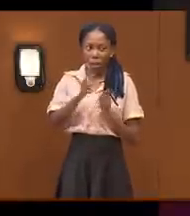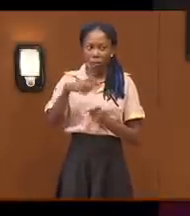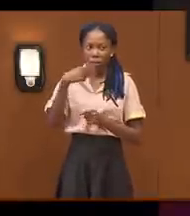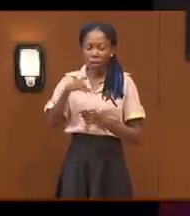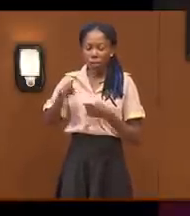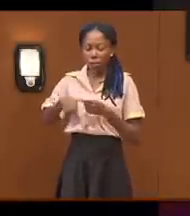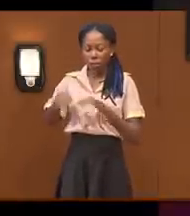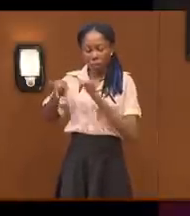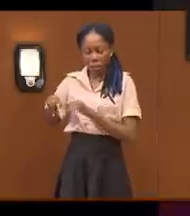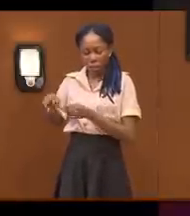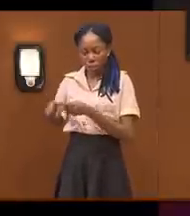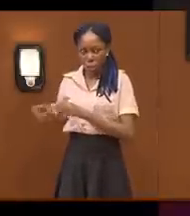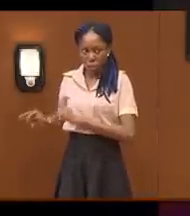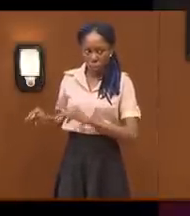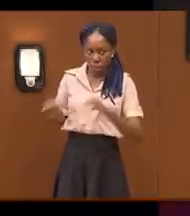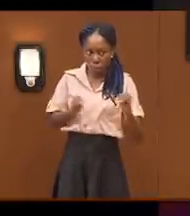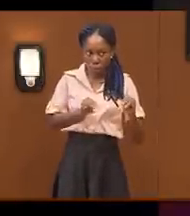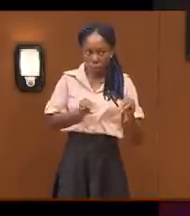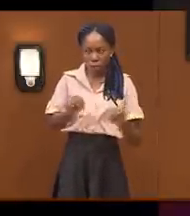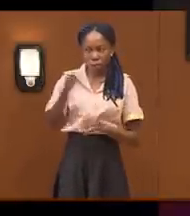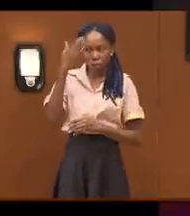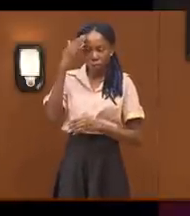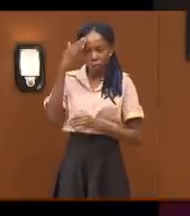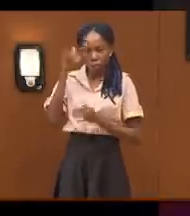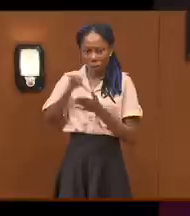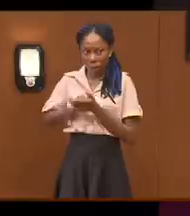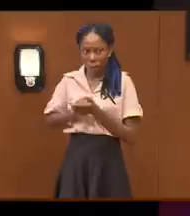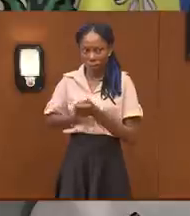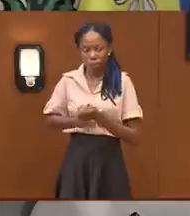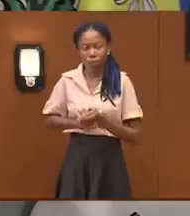of time to leave the house, have that at the back of your mind too.